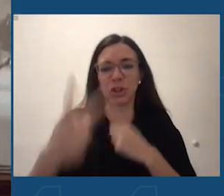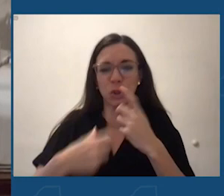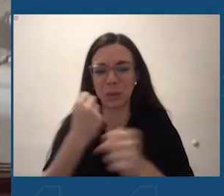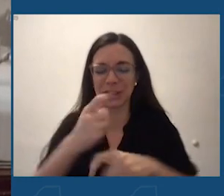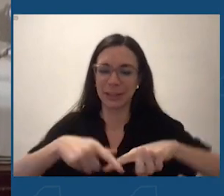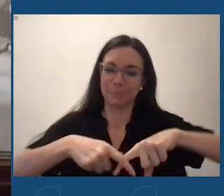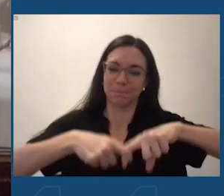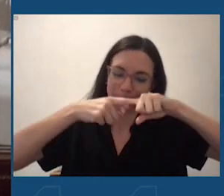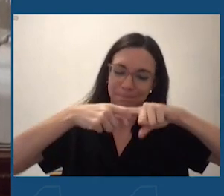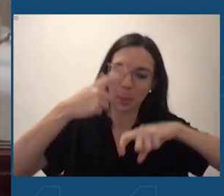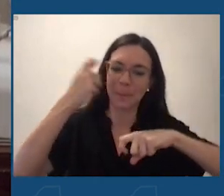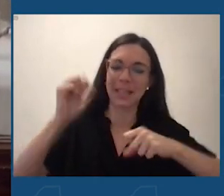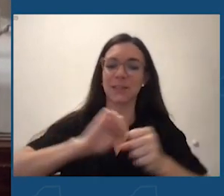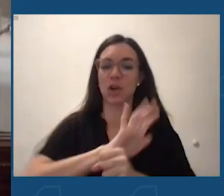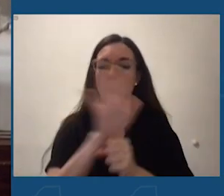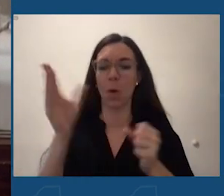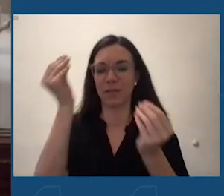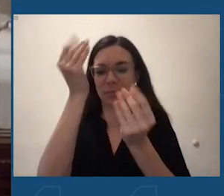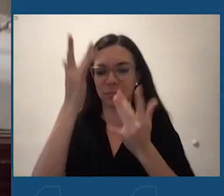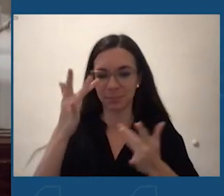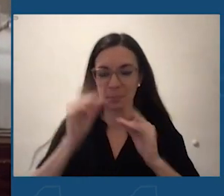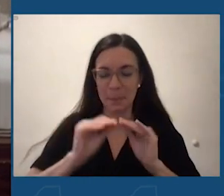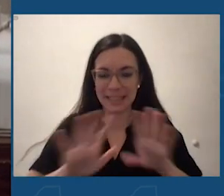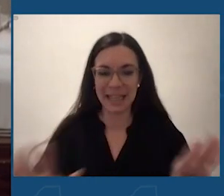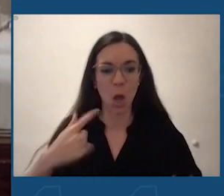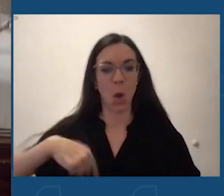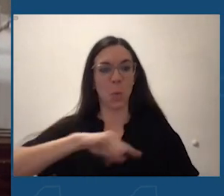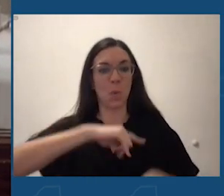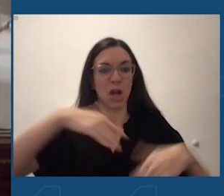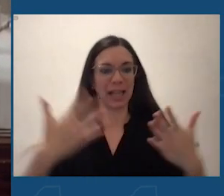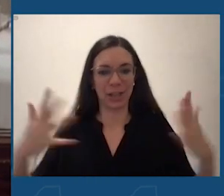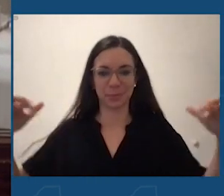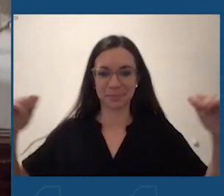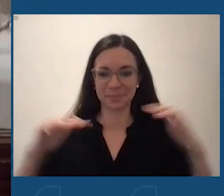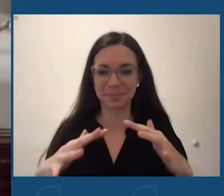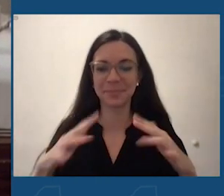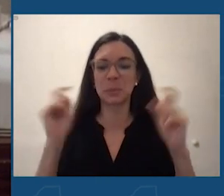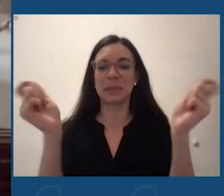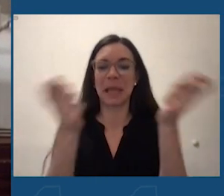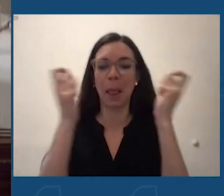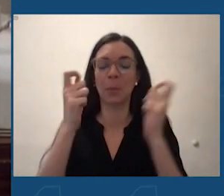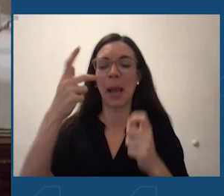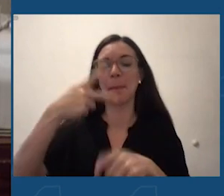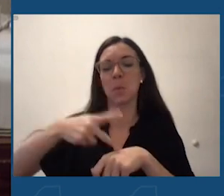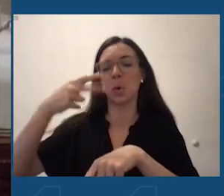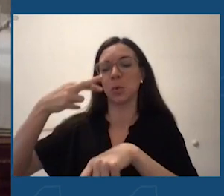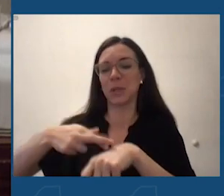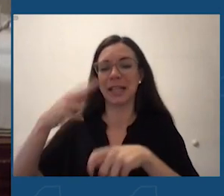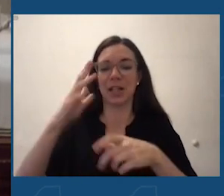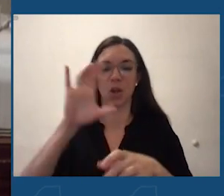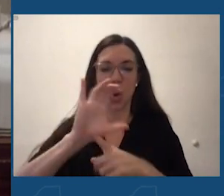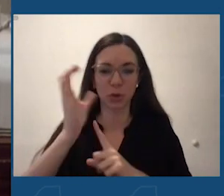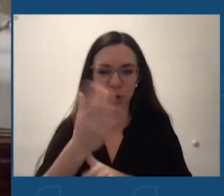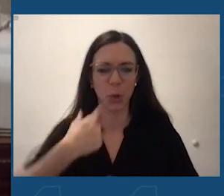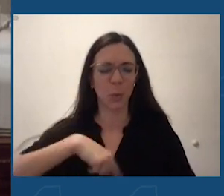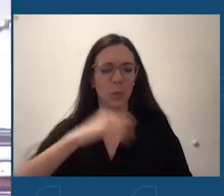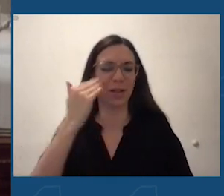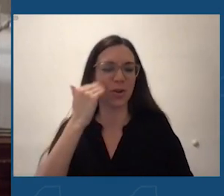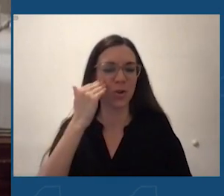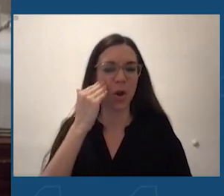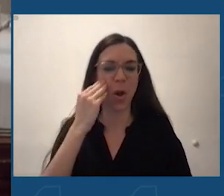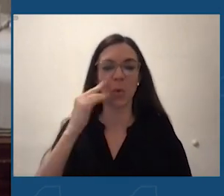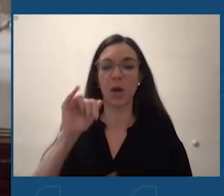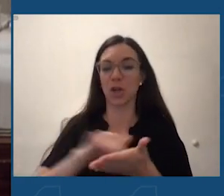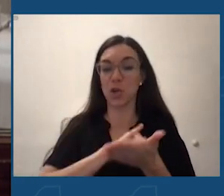COVID-19 pandemic. So we're here to celebrate the Puerto Rican culture. We know that New York is the home to over